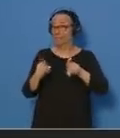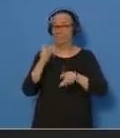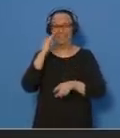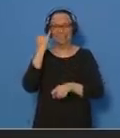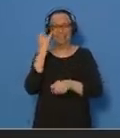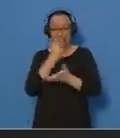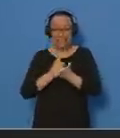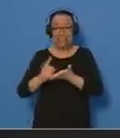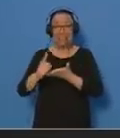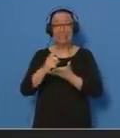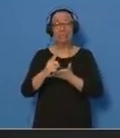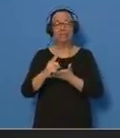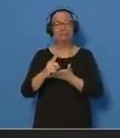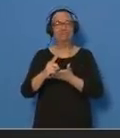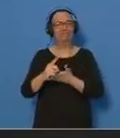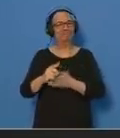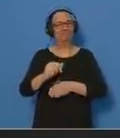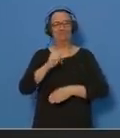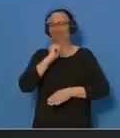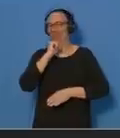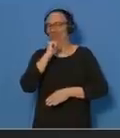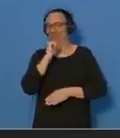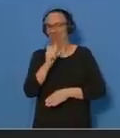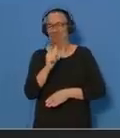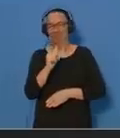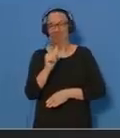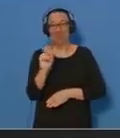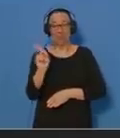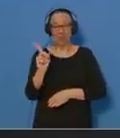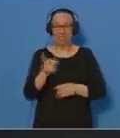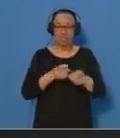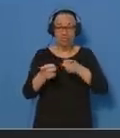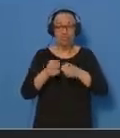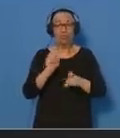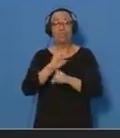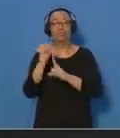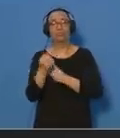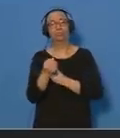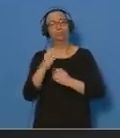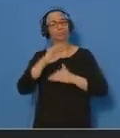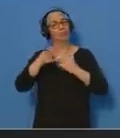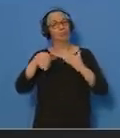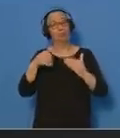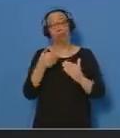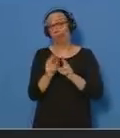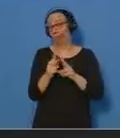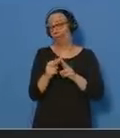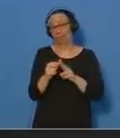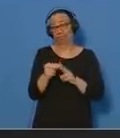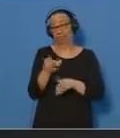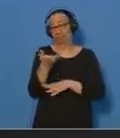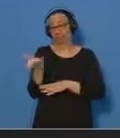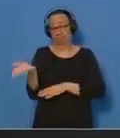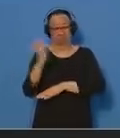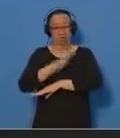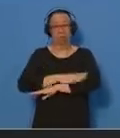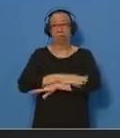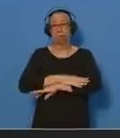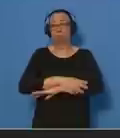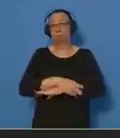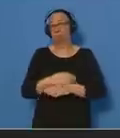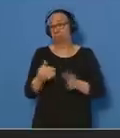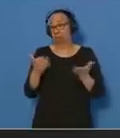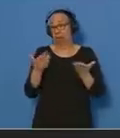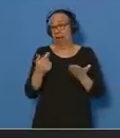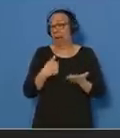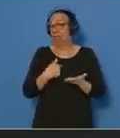where where we do not have a controlled situation, all options are on the table. I am going to act in the best interest